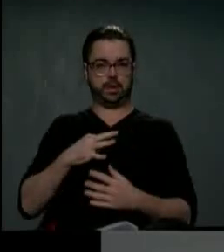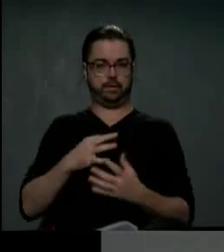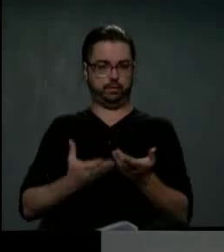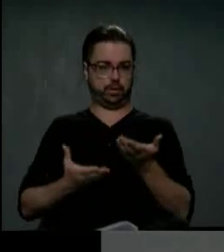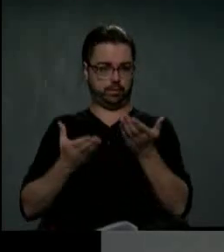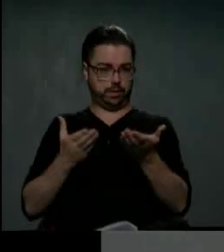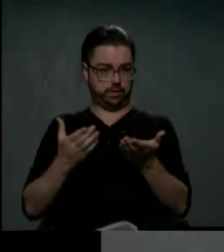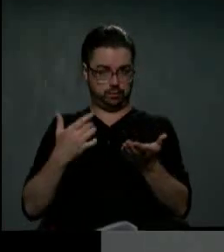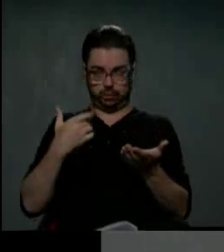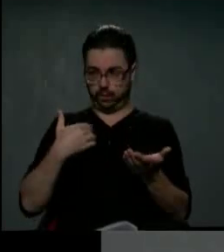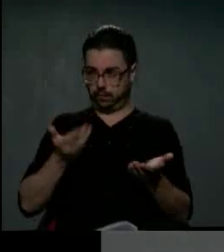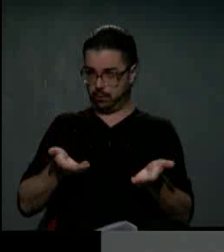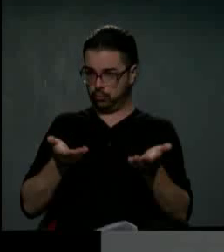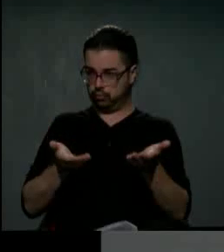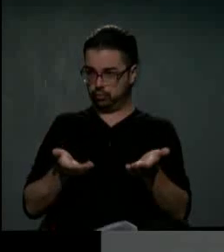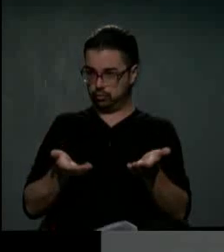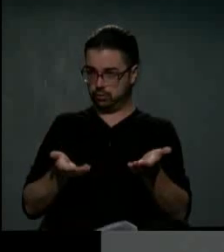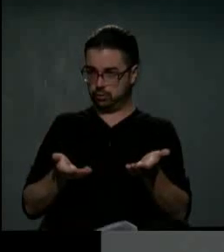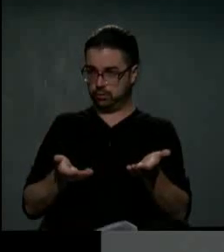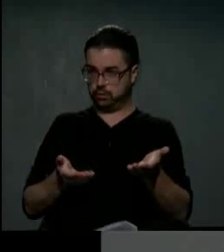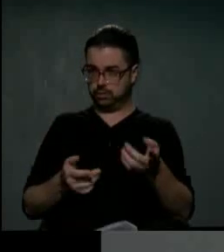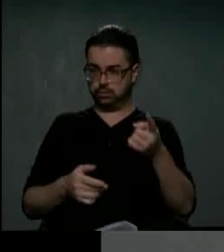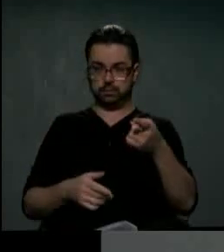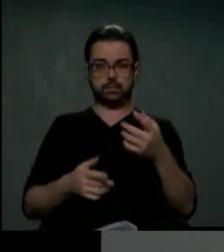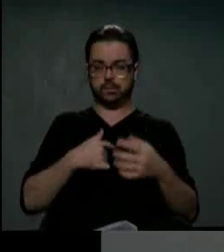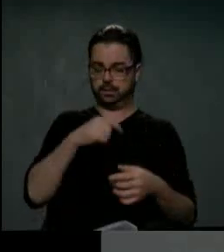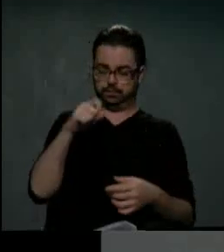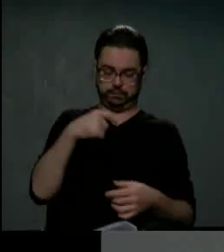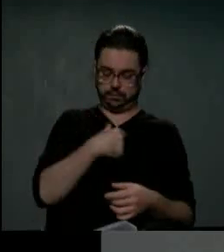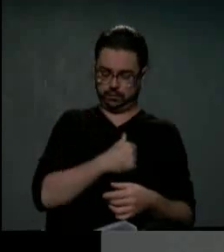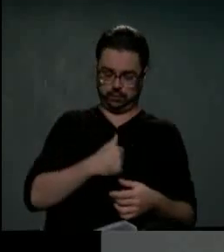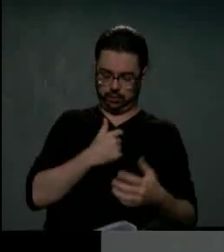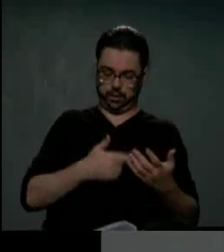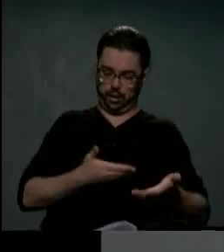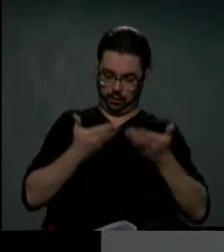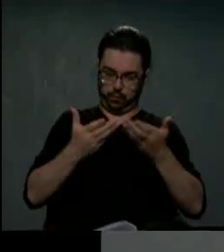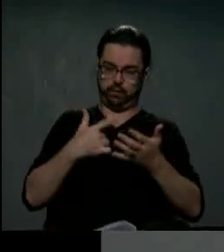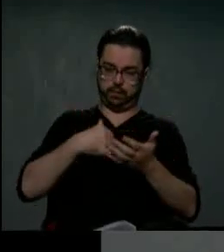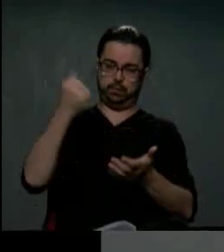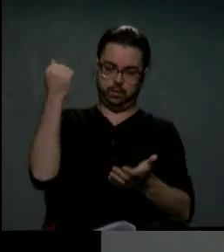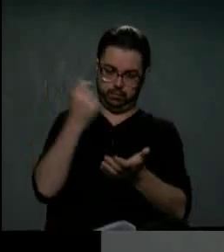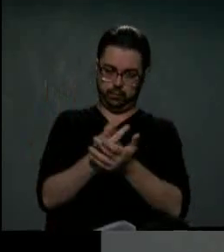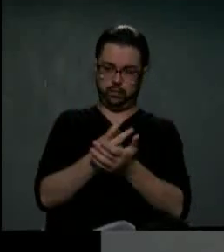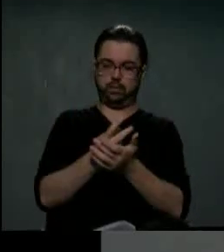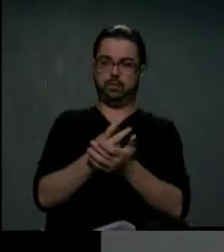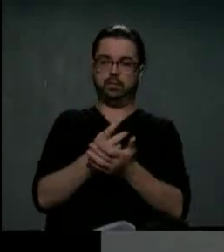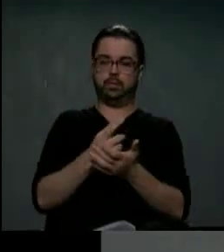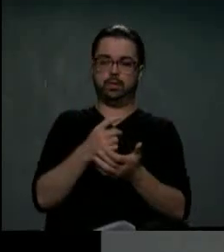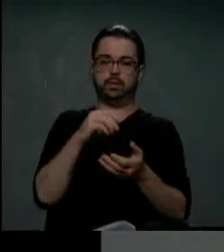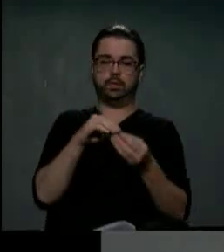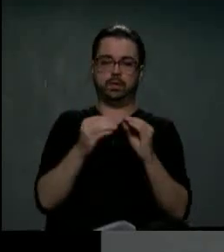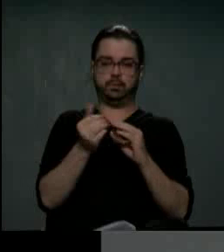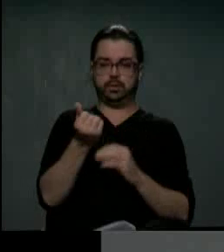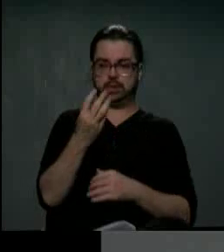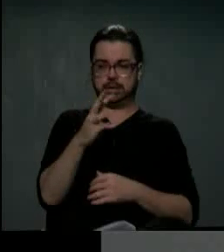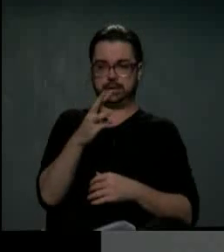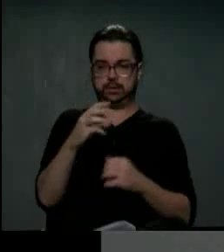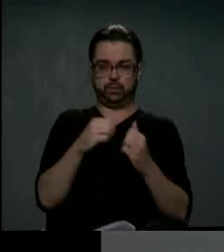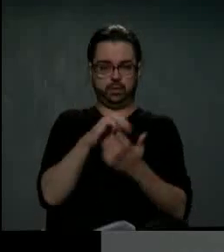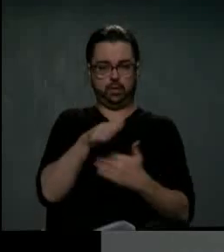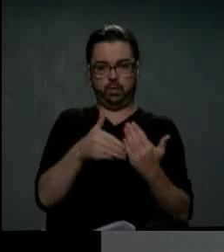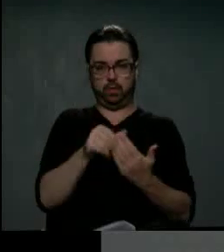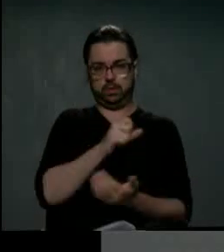I hear a motion. Oh, yeah, I'm sorry. I move that we approve. I move for the approval of item 16 with all